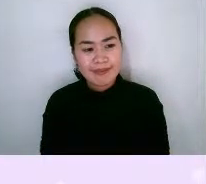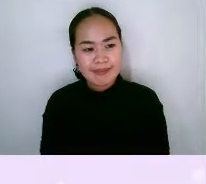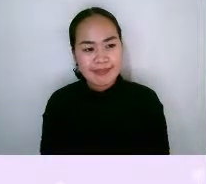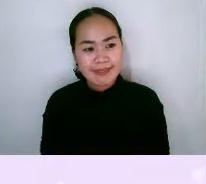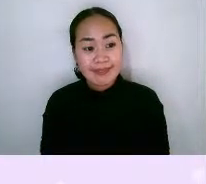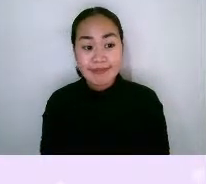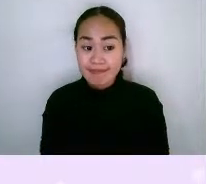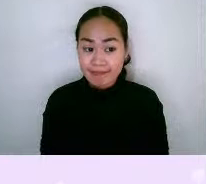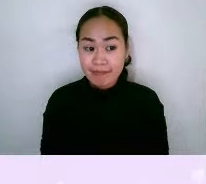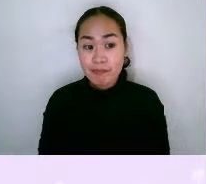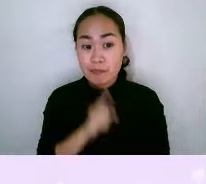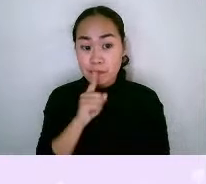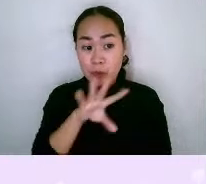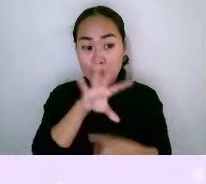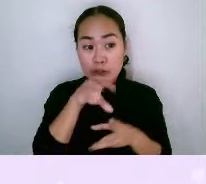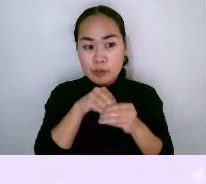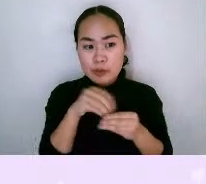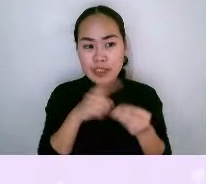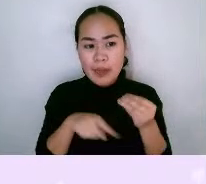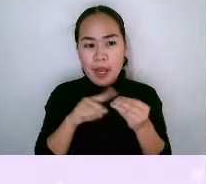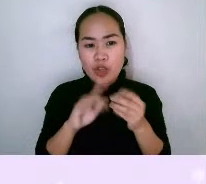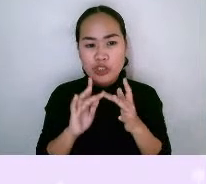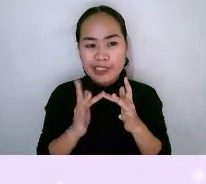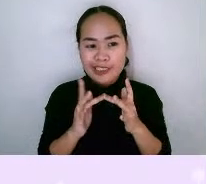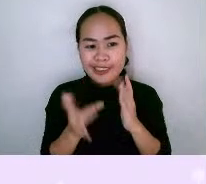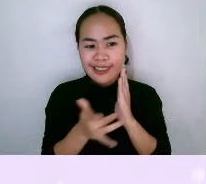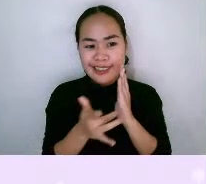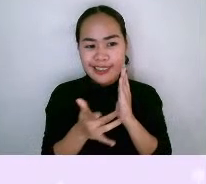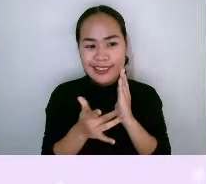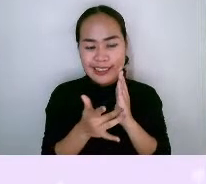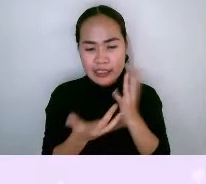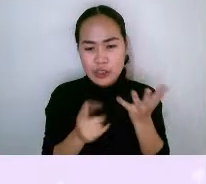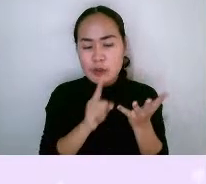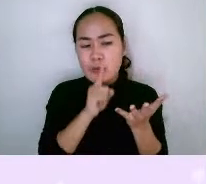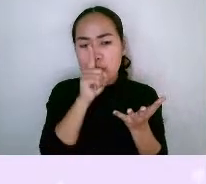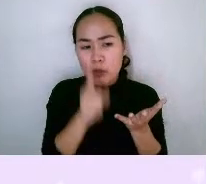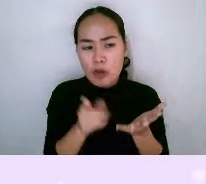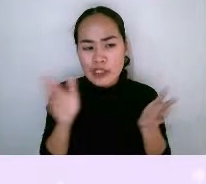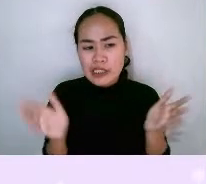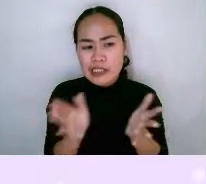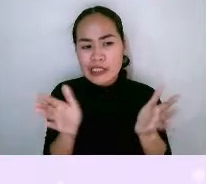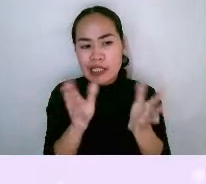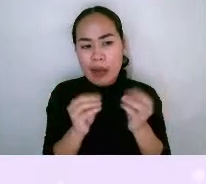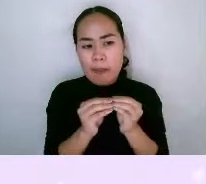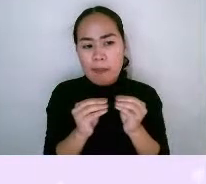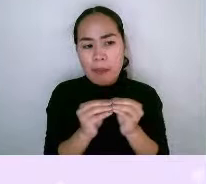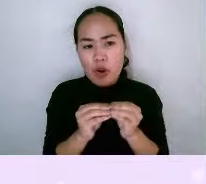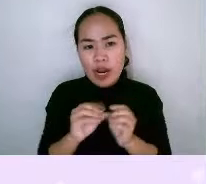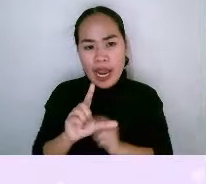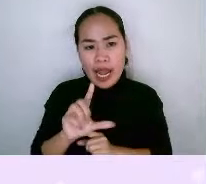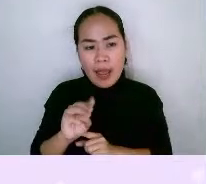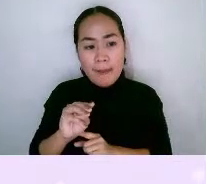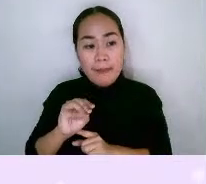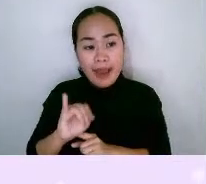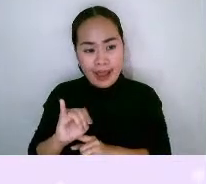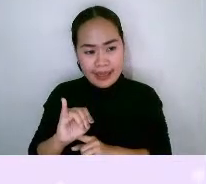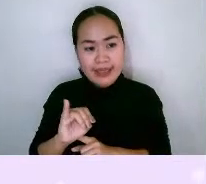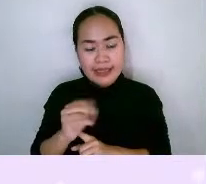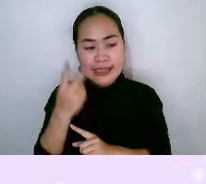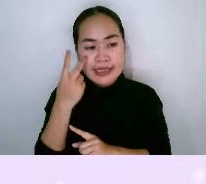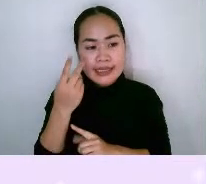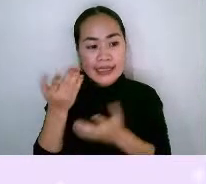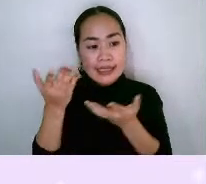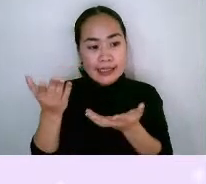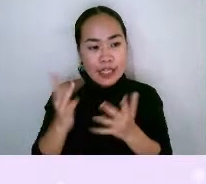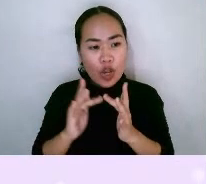As part of its digitalization efforts and in order to enhance the department's LMI ecosystem, we have integrated